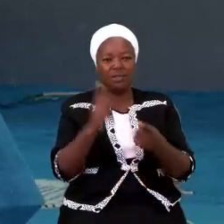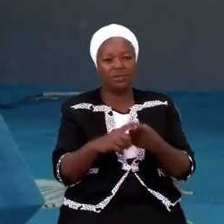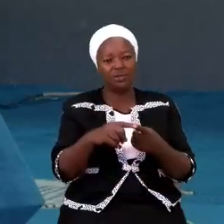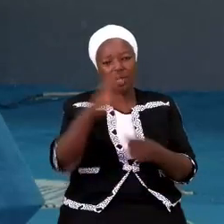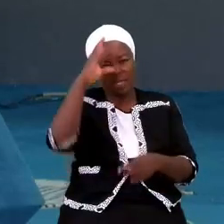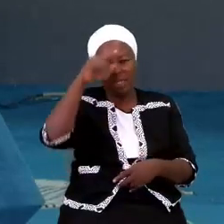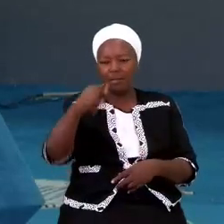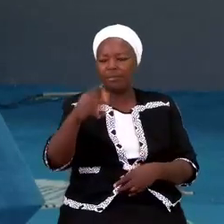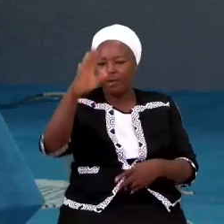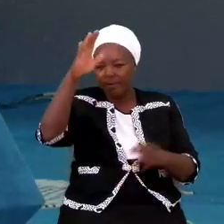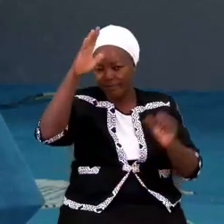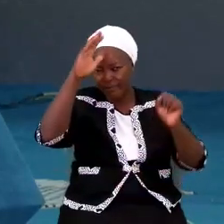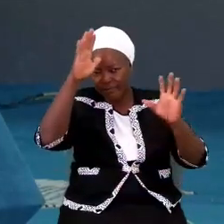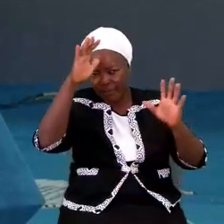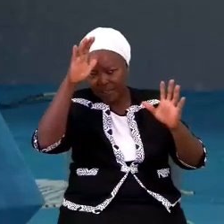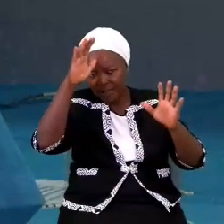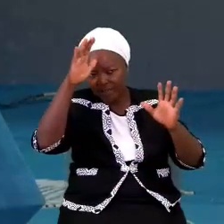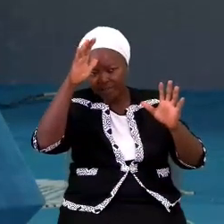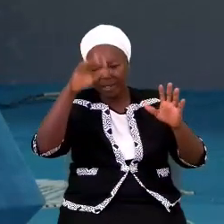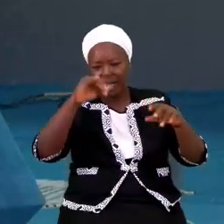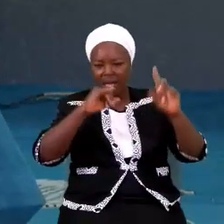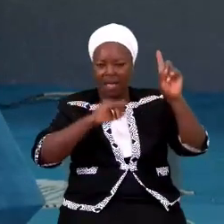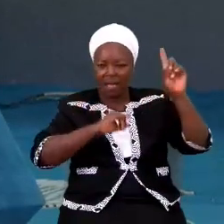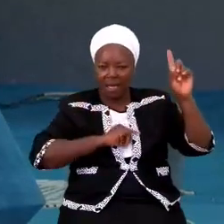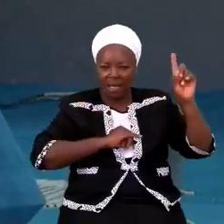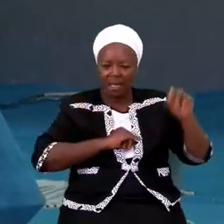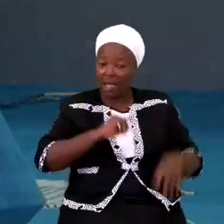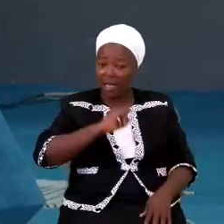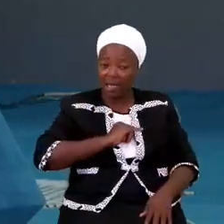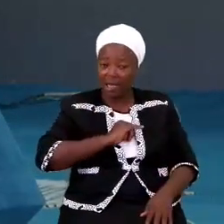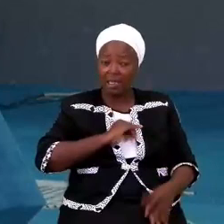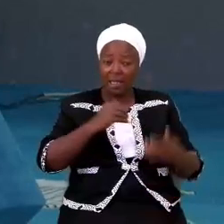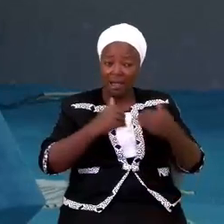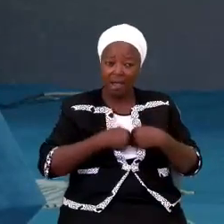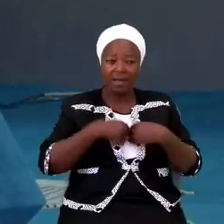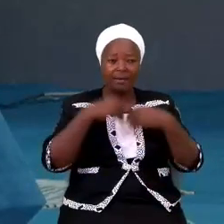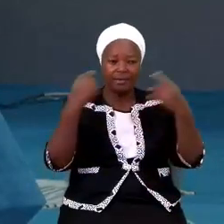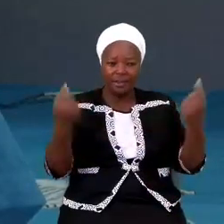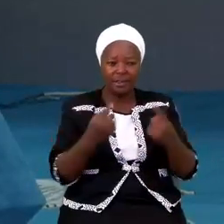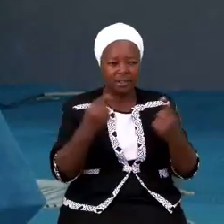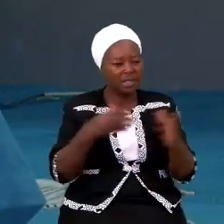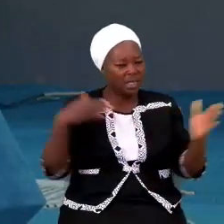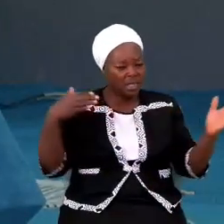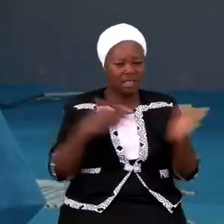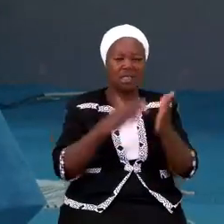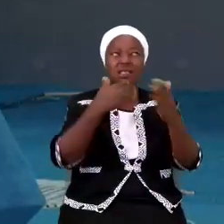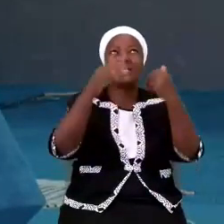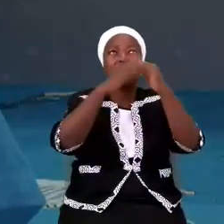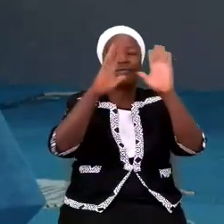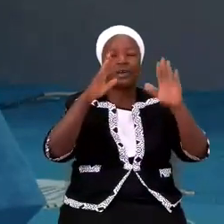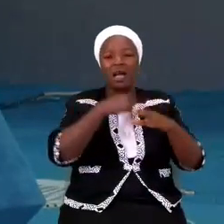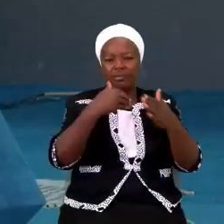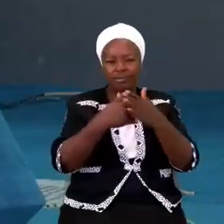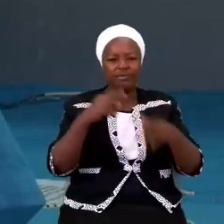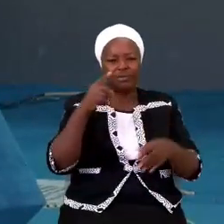against heaven and in thy sight, and I'm no more worthy to be called thy son. He